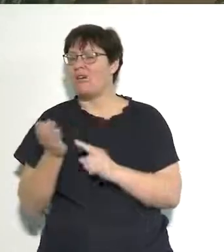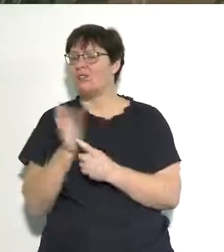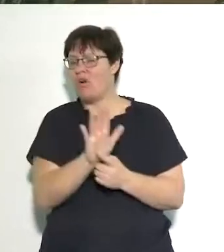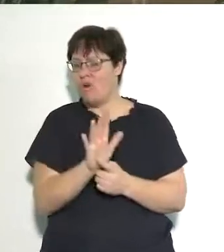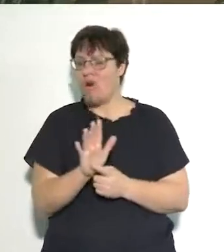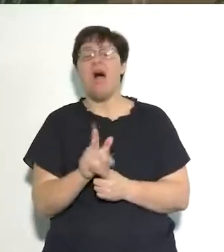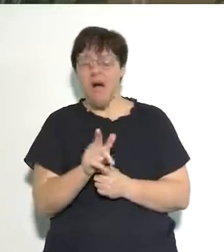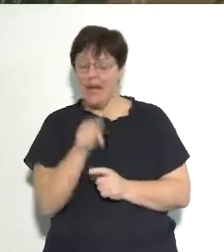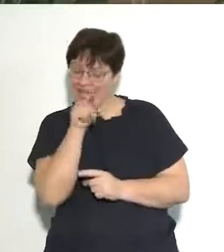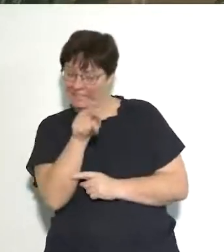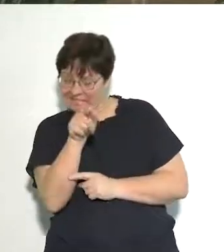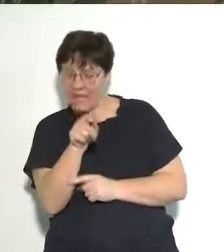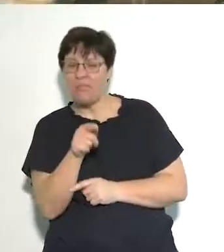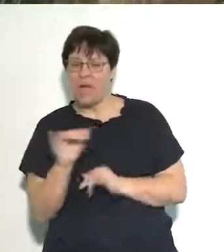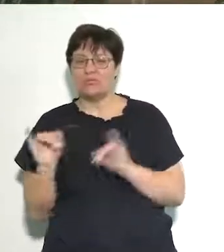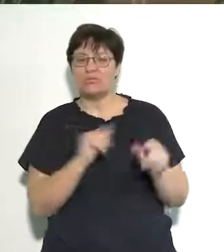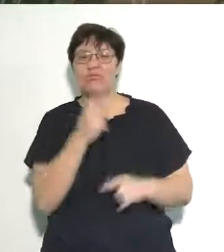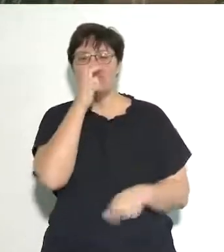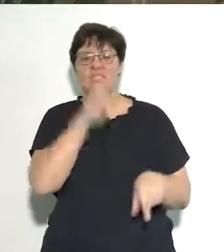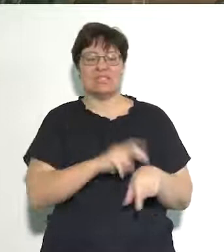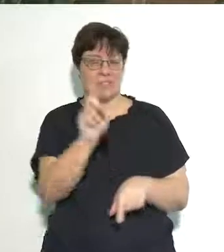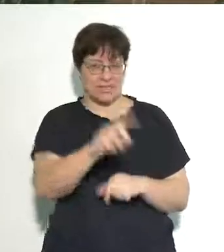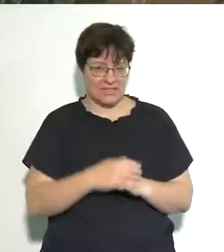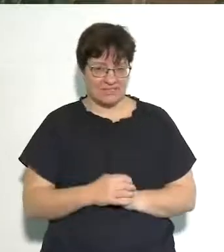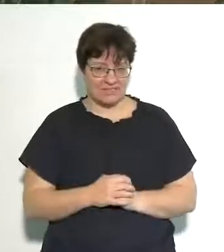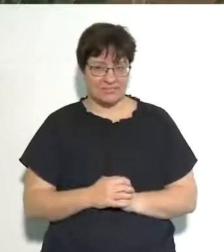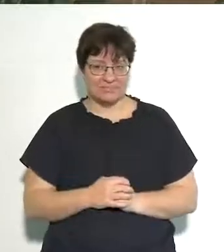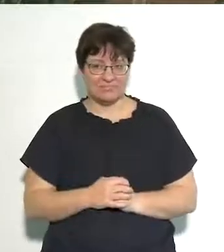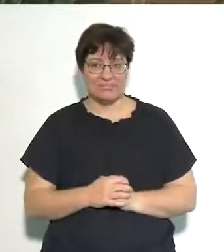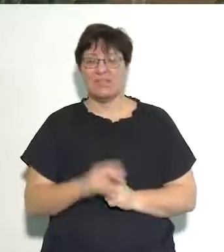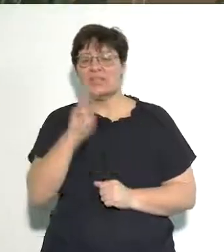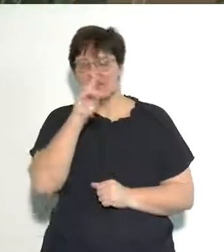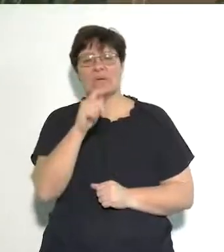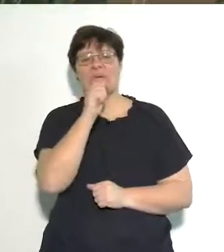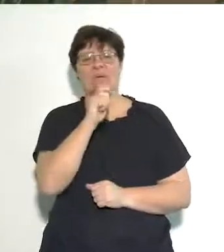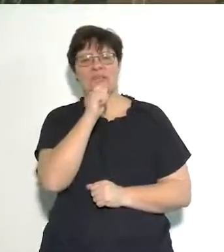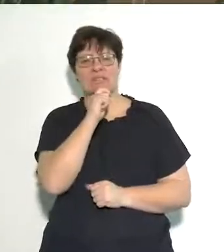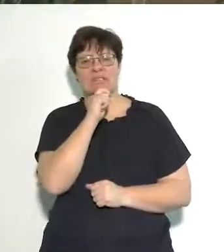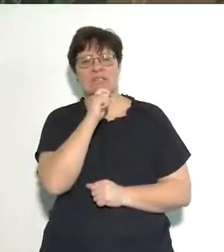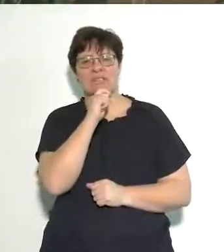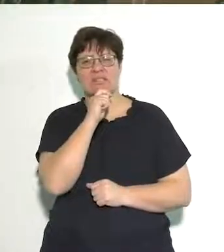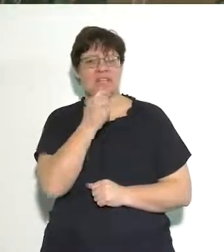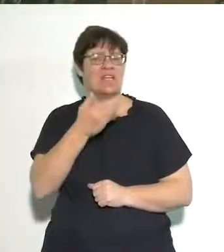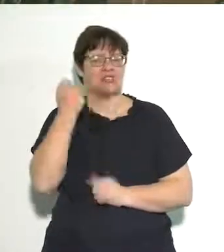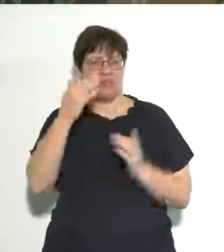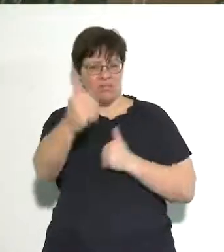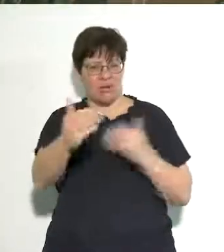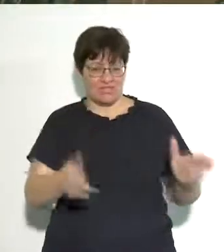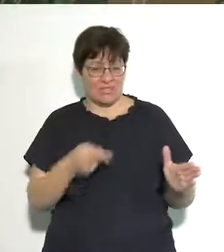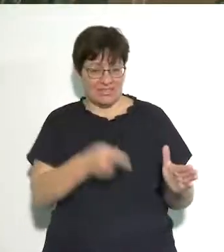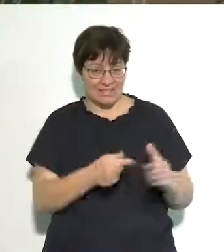and introduce to you what you need. So as you've seen, I've used a cereal